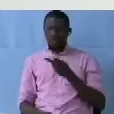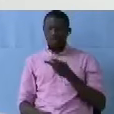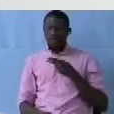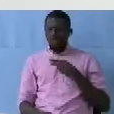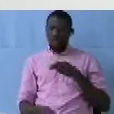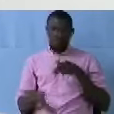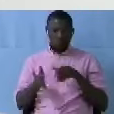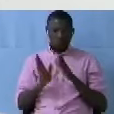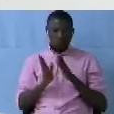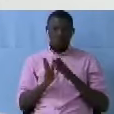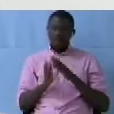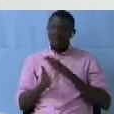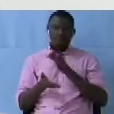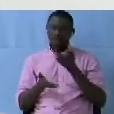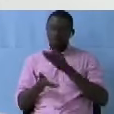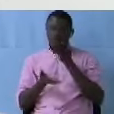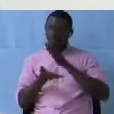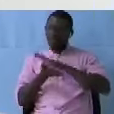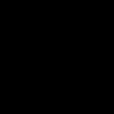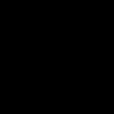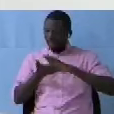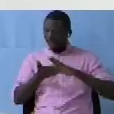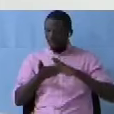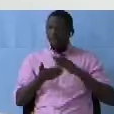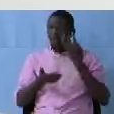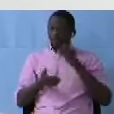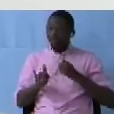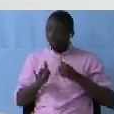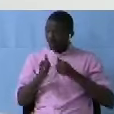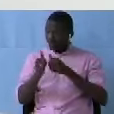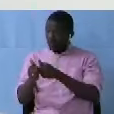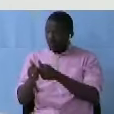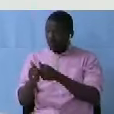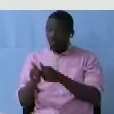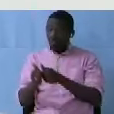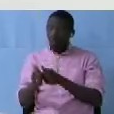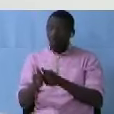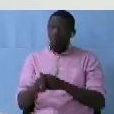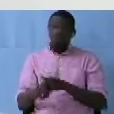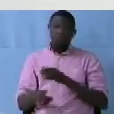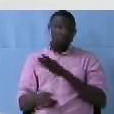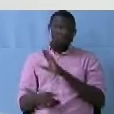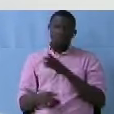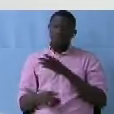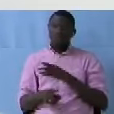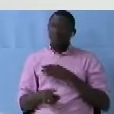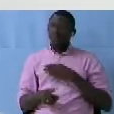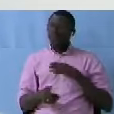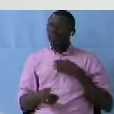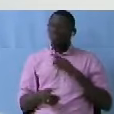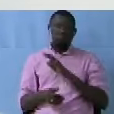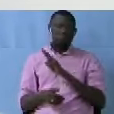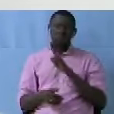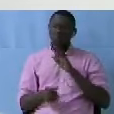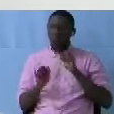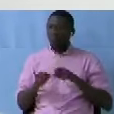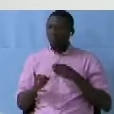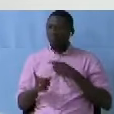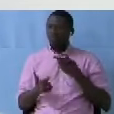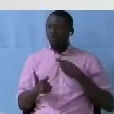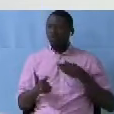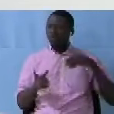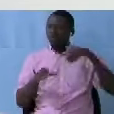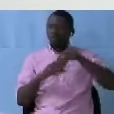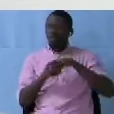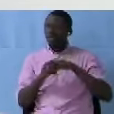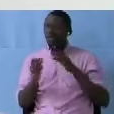if one adheres to them as they are prescribed, you know, it's unlikely that one would run into any